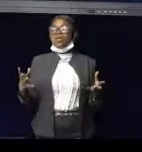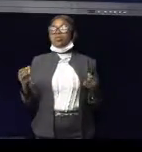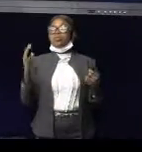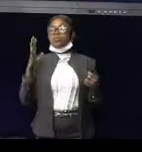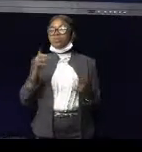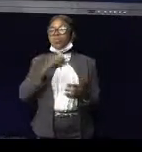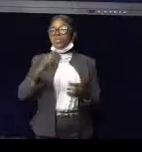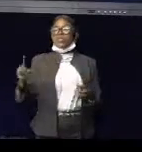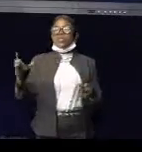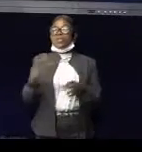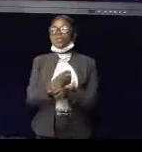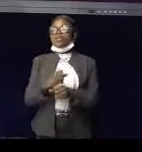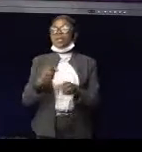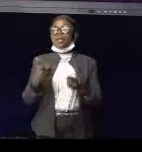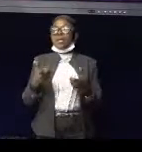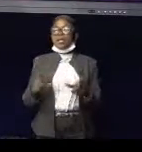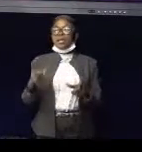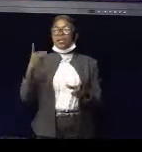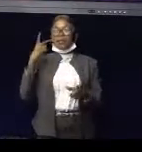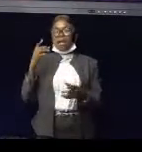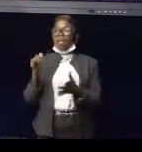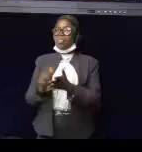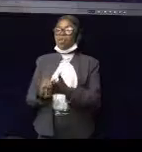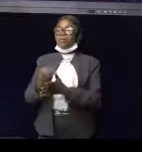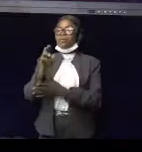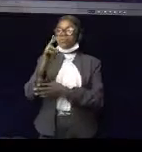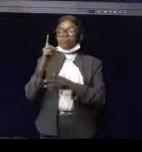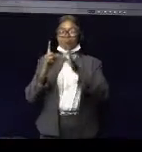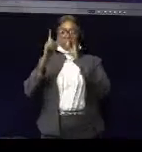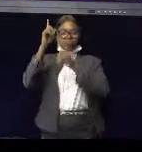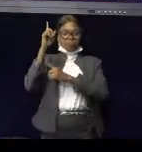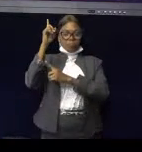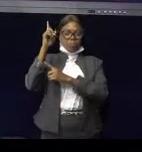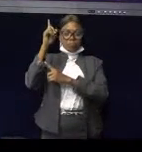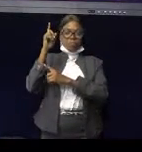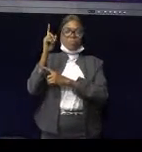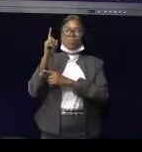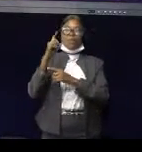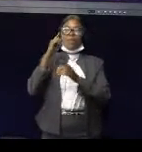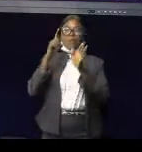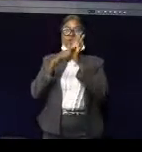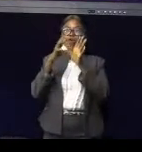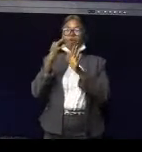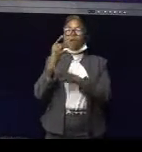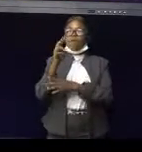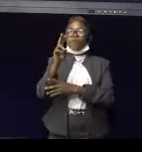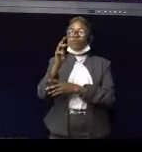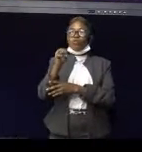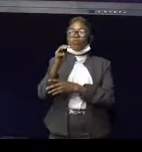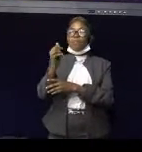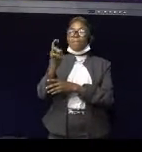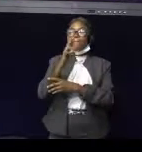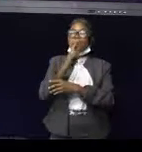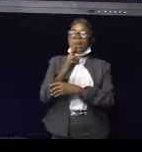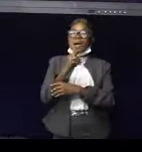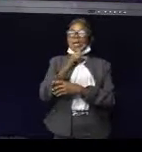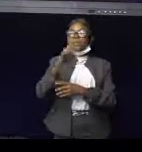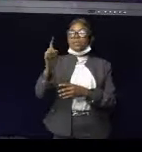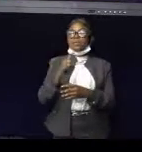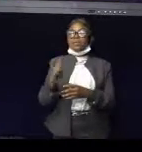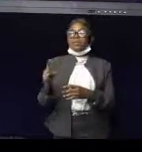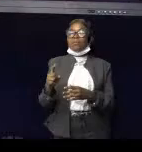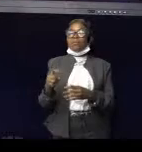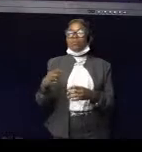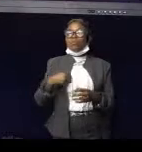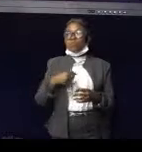Well, let's see how this problem is solved. That's Umar and that's Z. Okay, so what we do is that we write out their name and what we